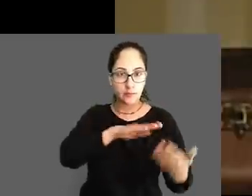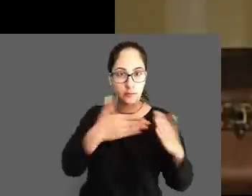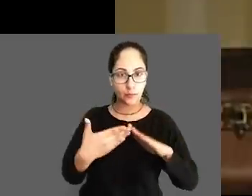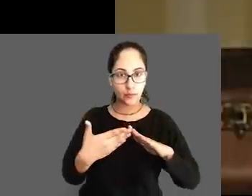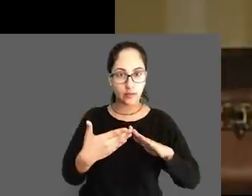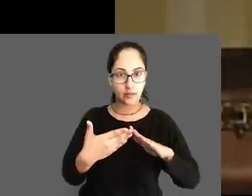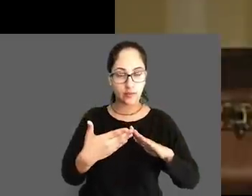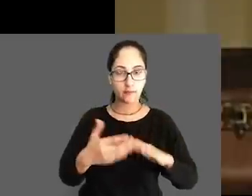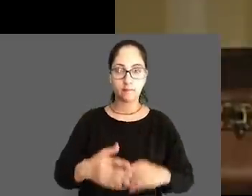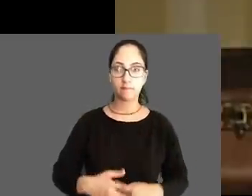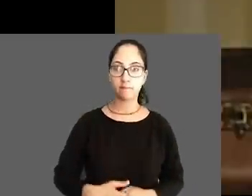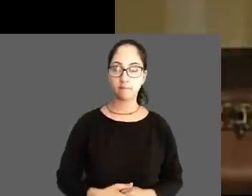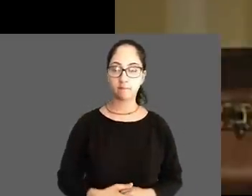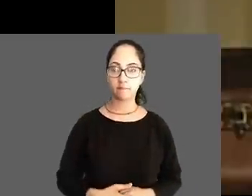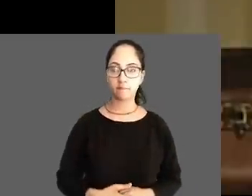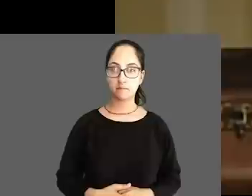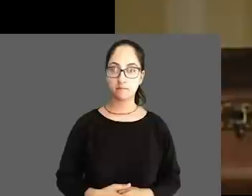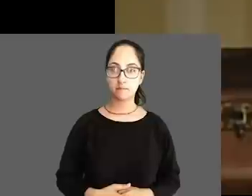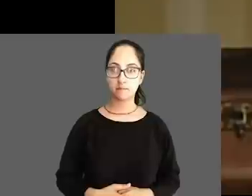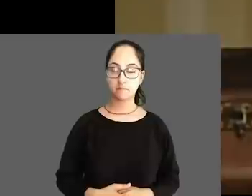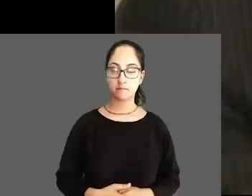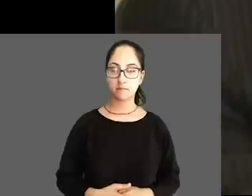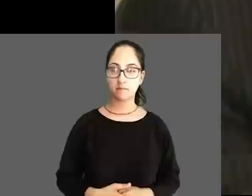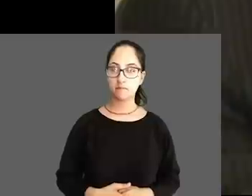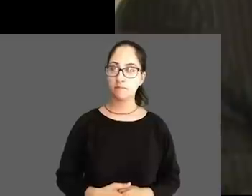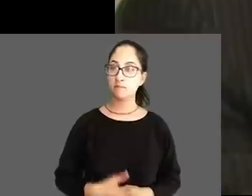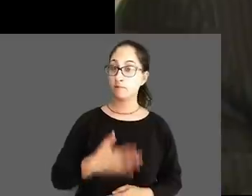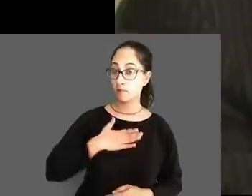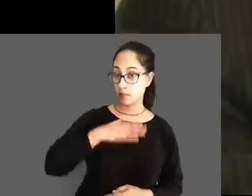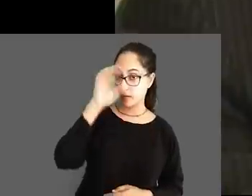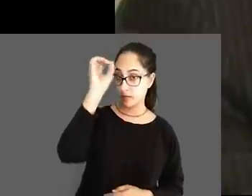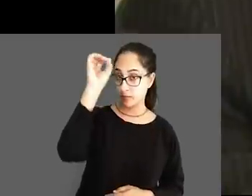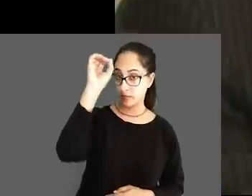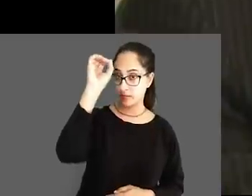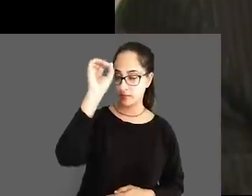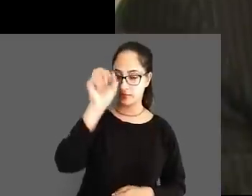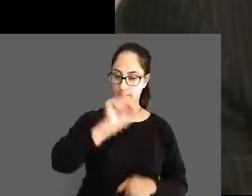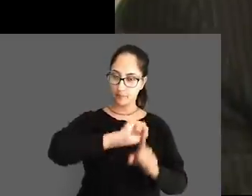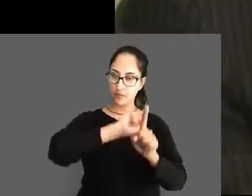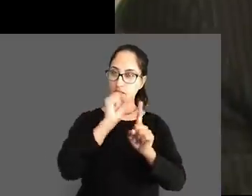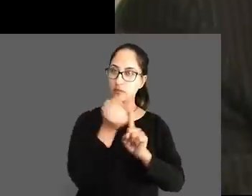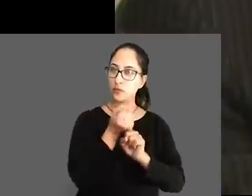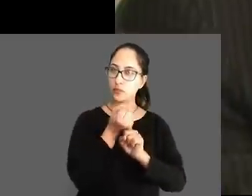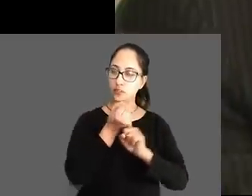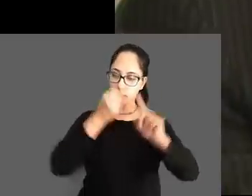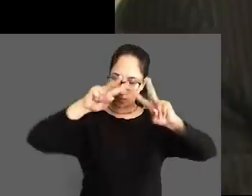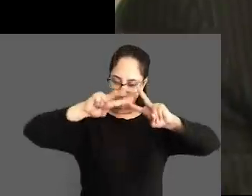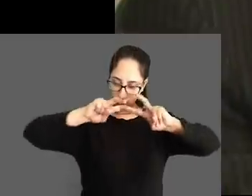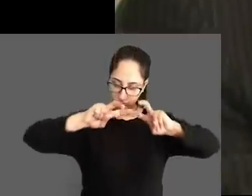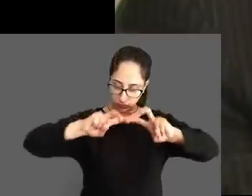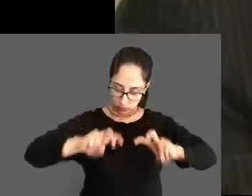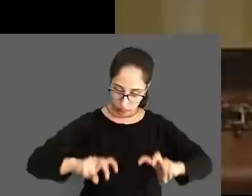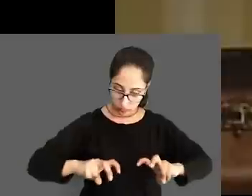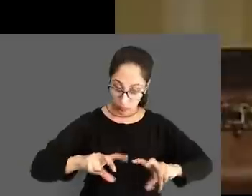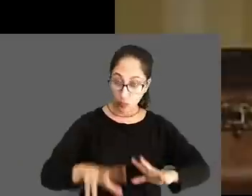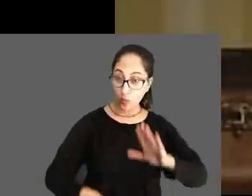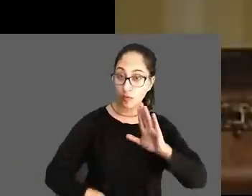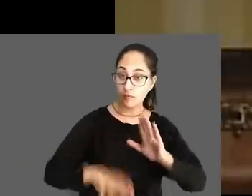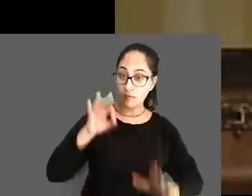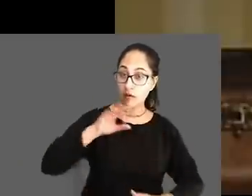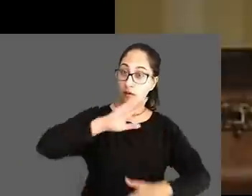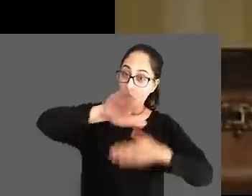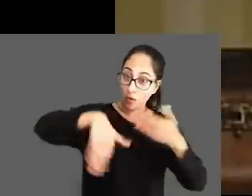are part of that phenomenon. Secondly, if you go back and look at that, you will find